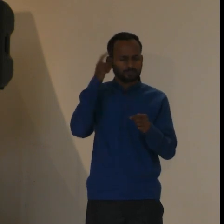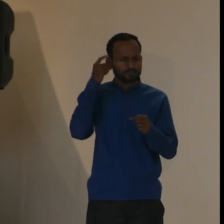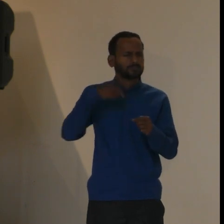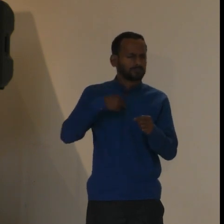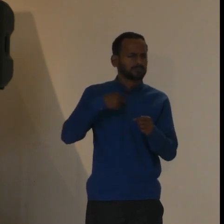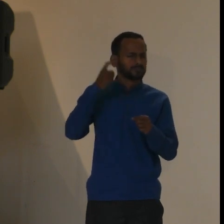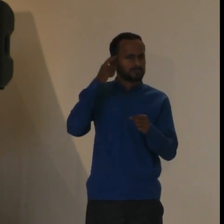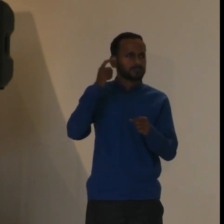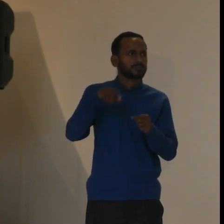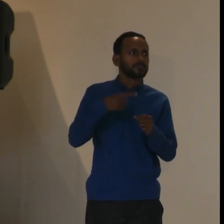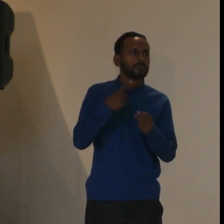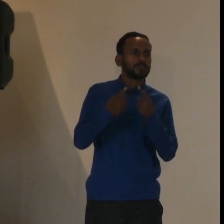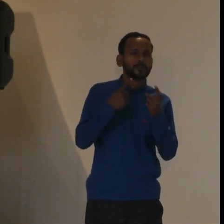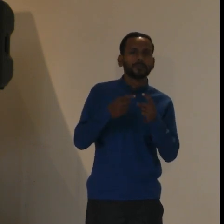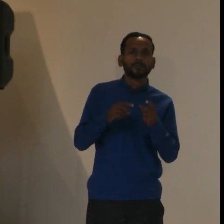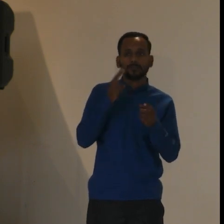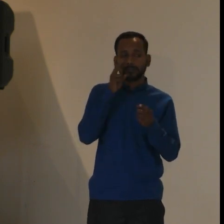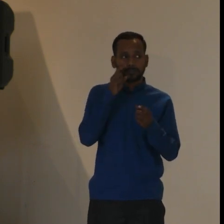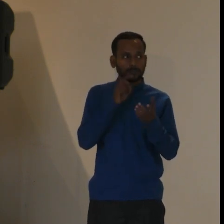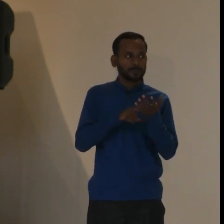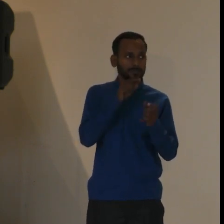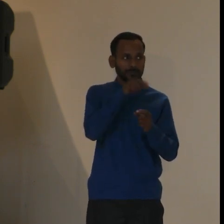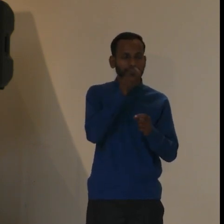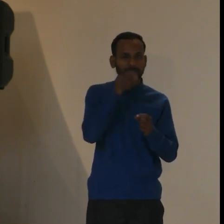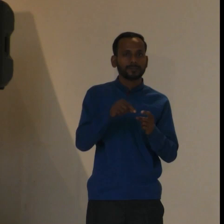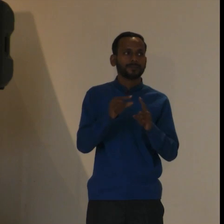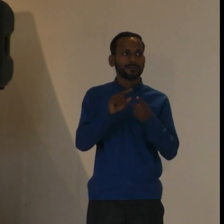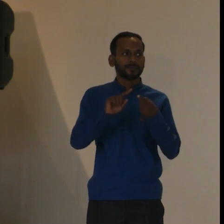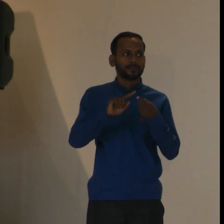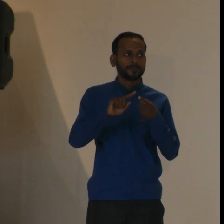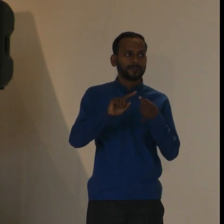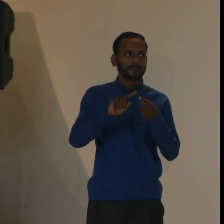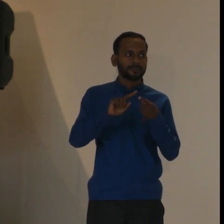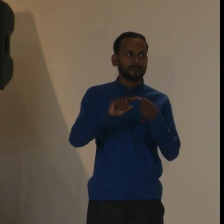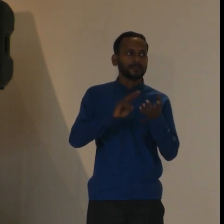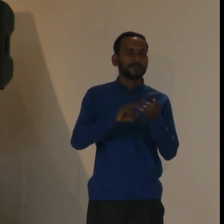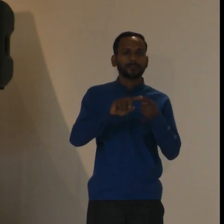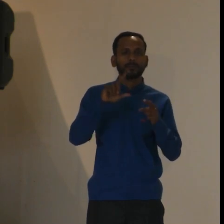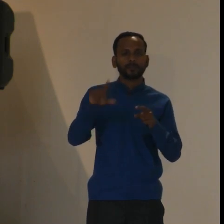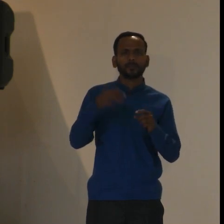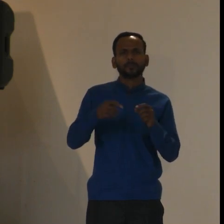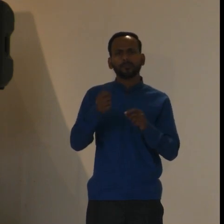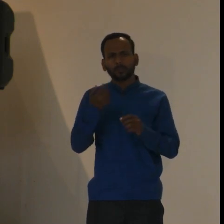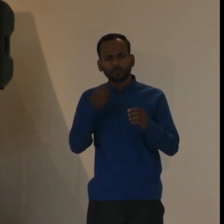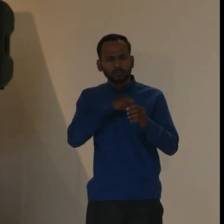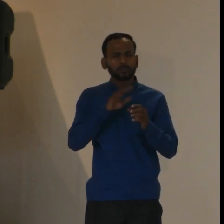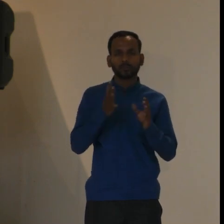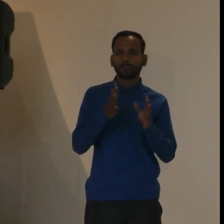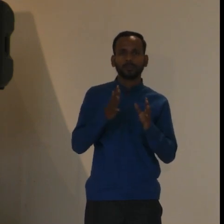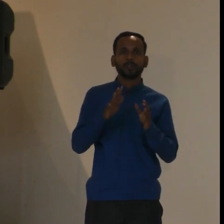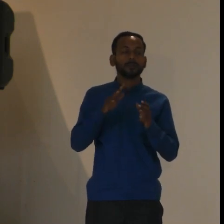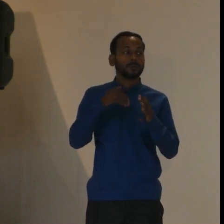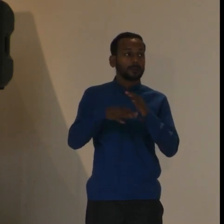something that I, again, spoken with Natasha and with the panel here, is it's not just about the money that I pay when I go to a